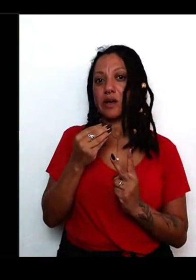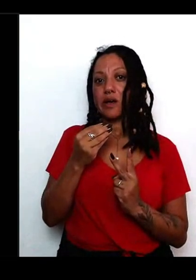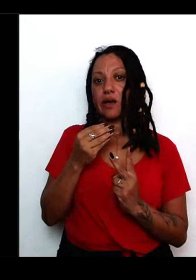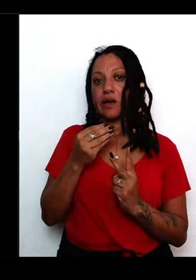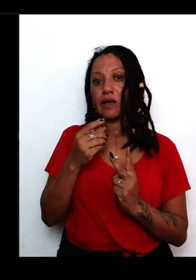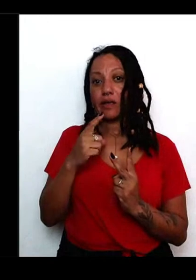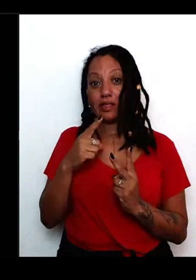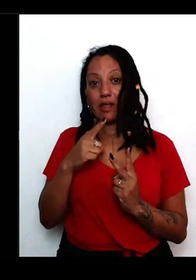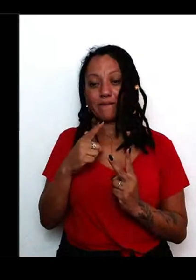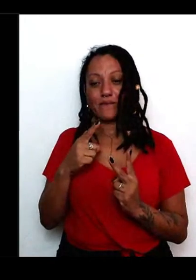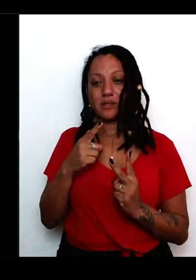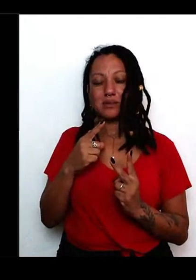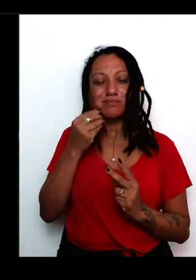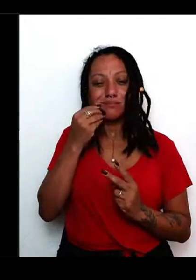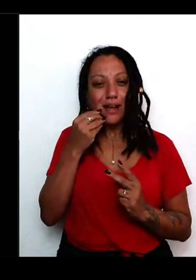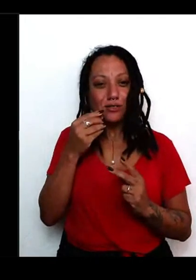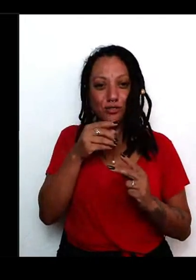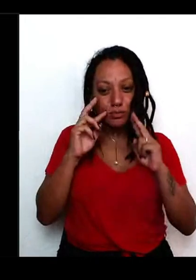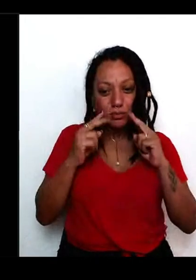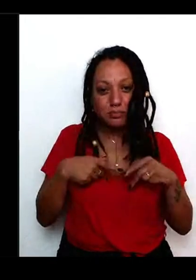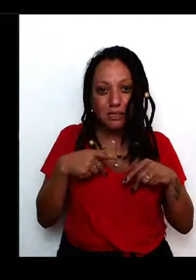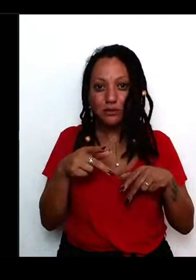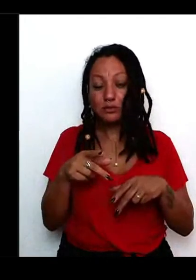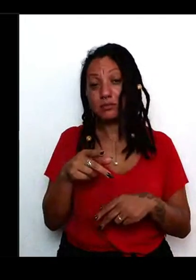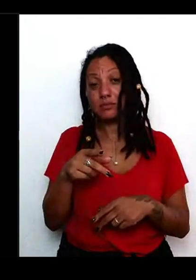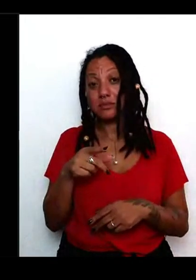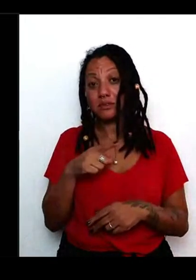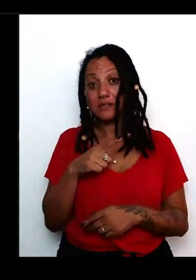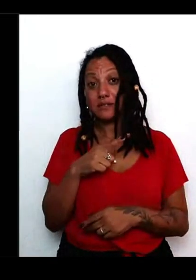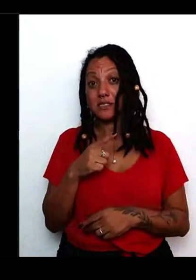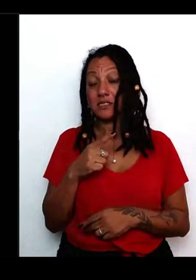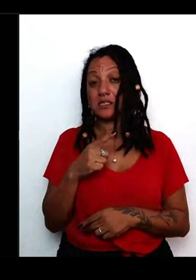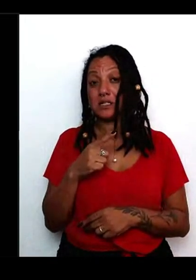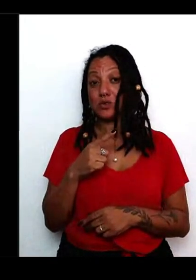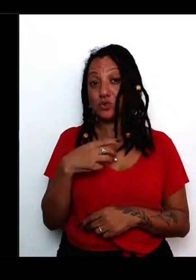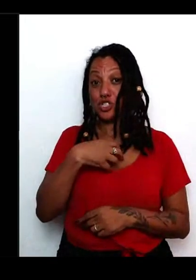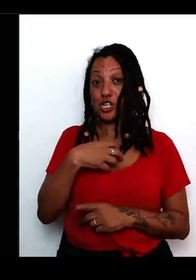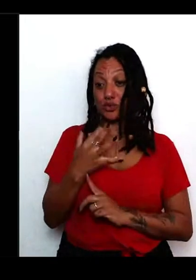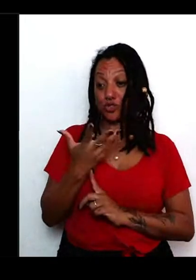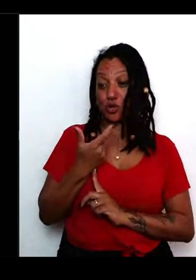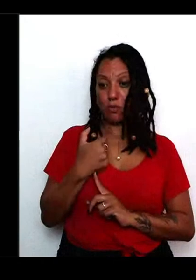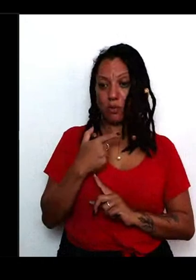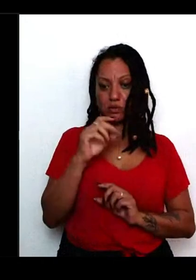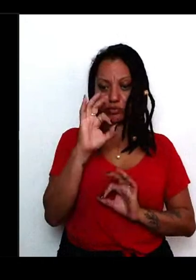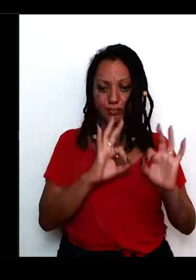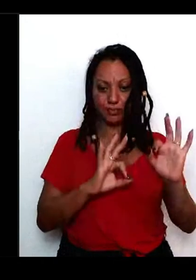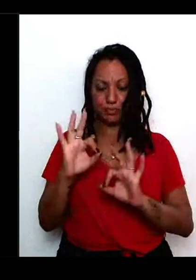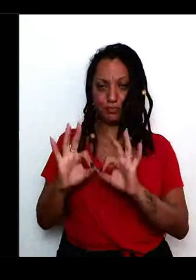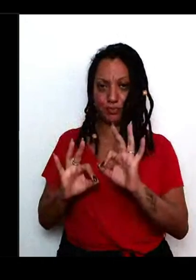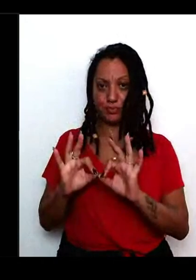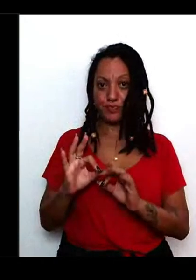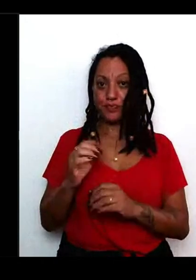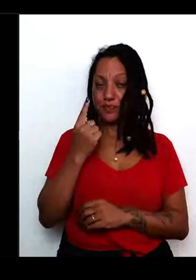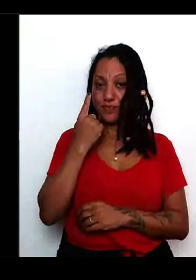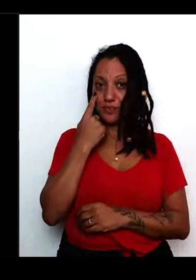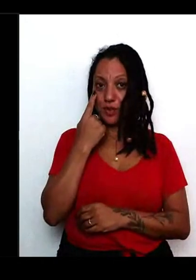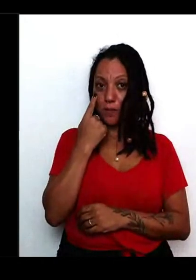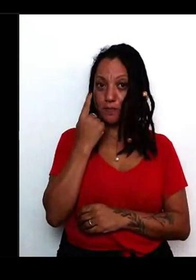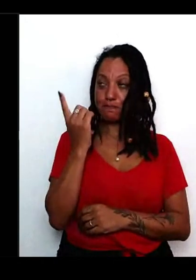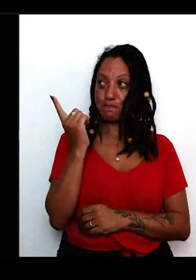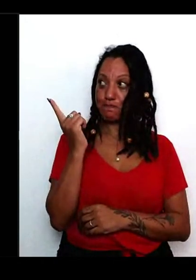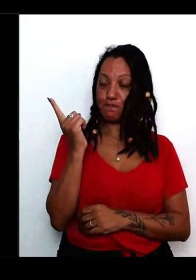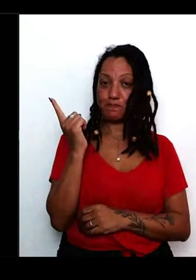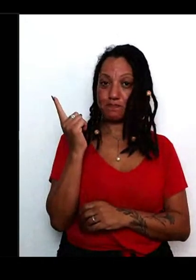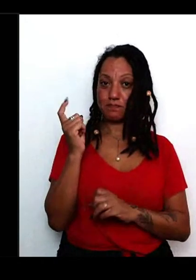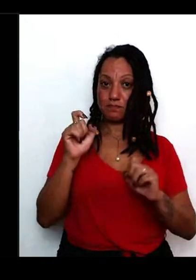panels if you look at them from the left which is what how you're looking at these from the left you see in